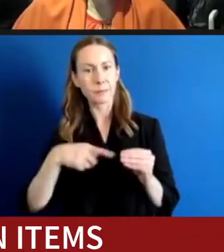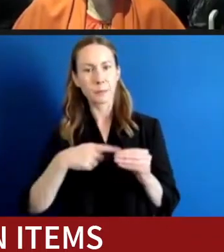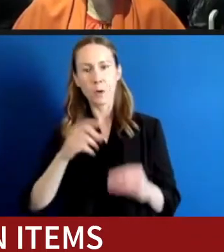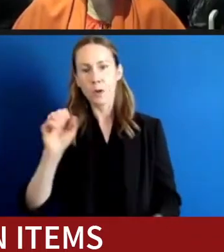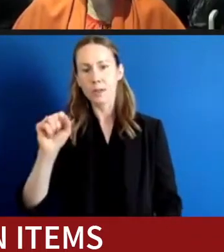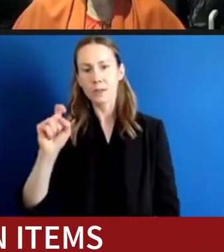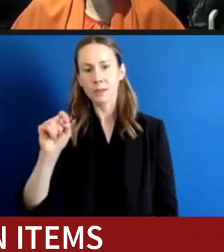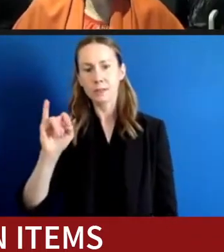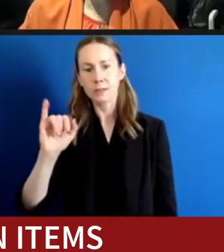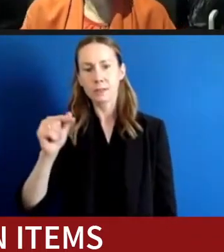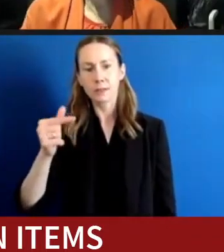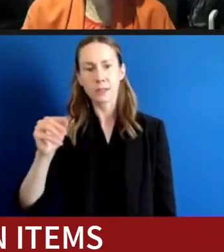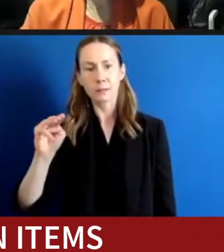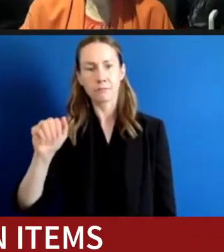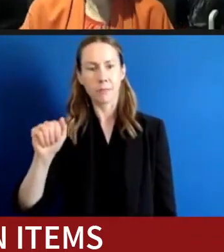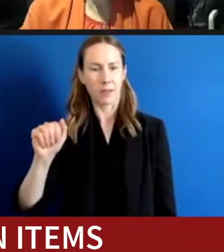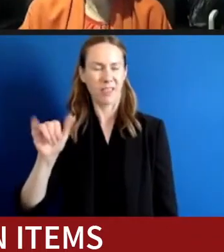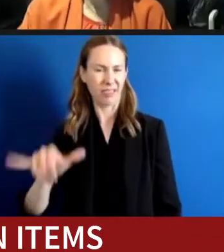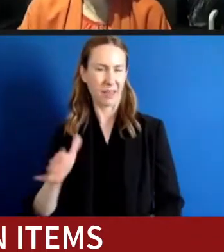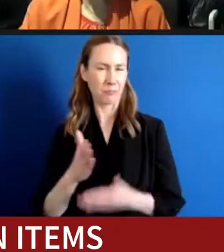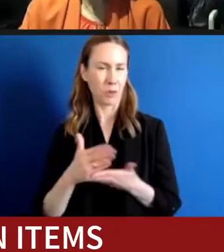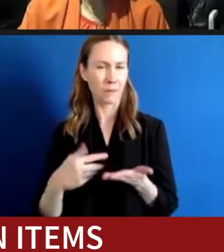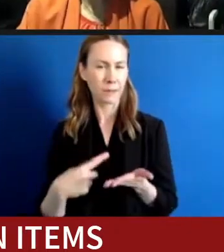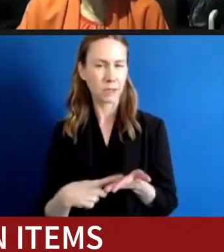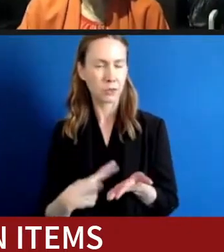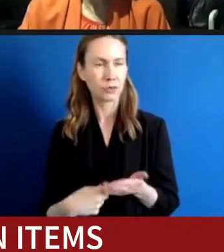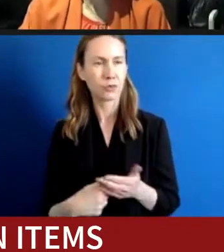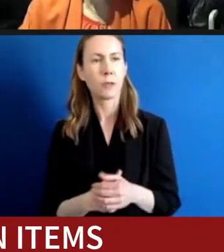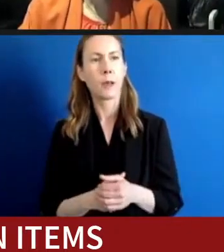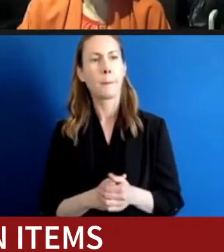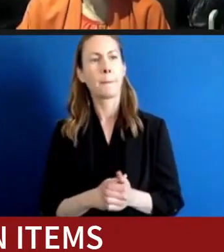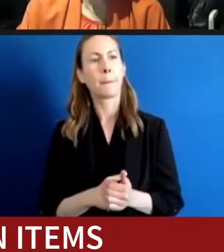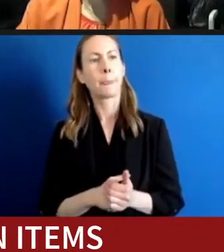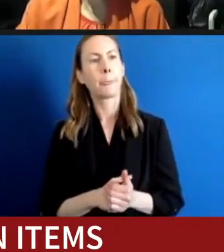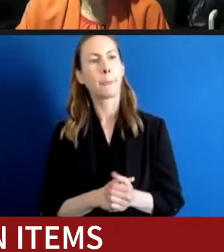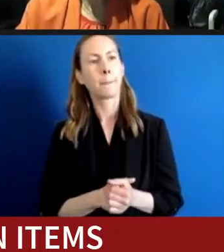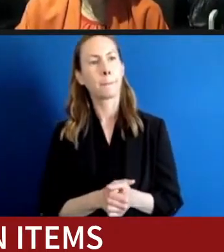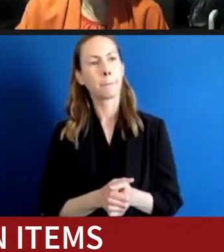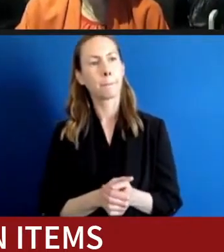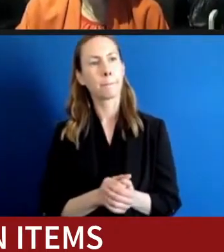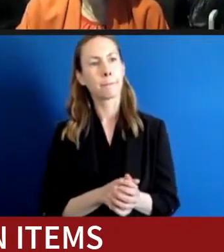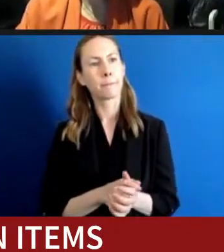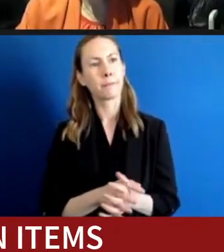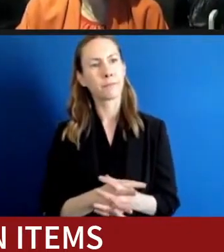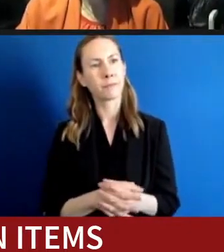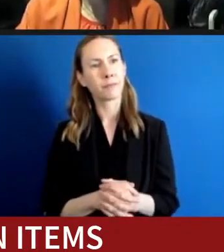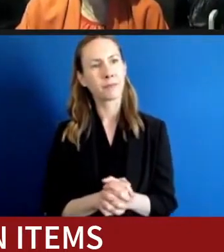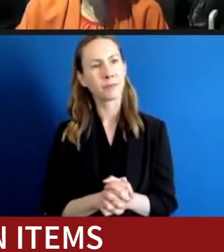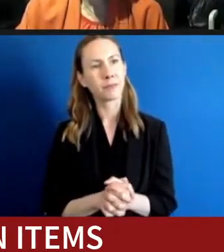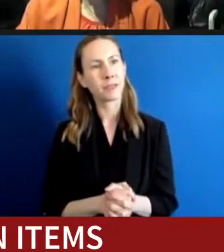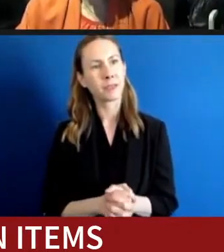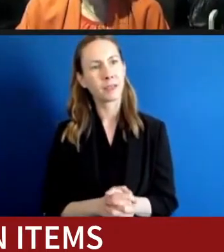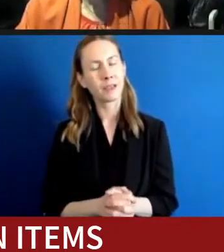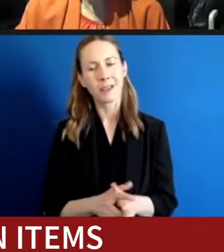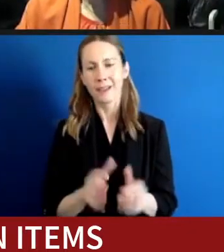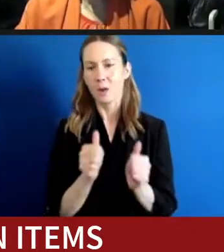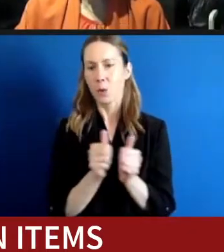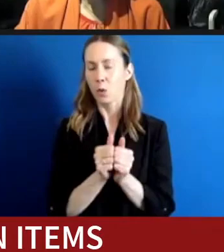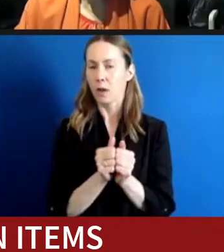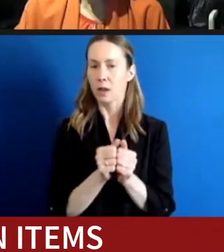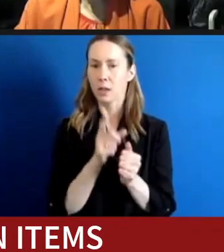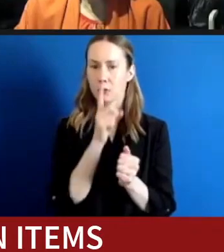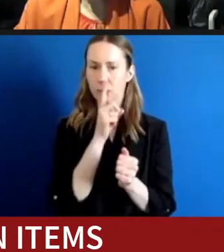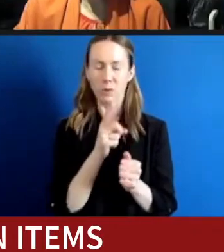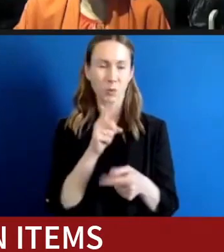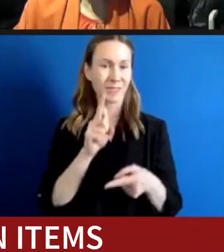the discussion with the invisible disabilities.